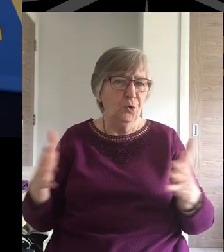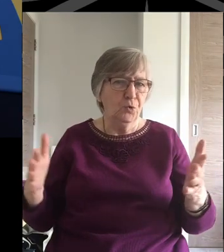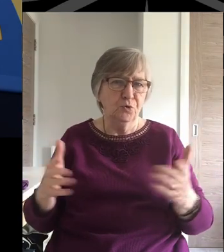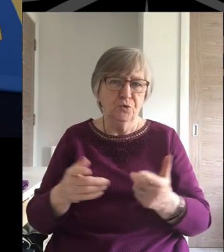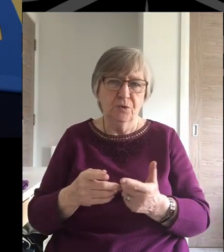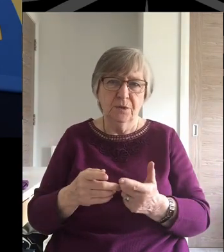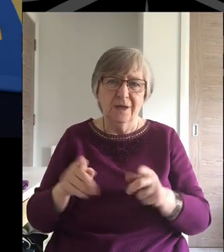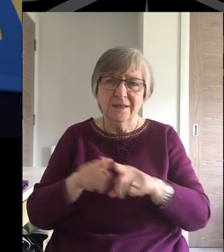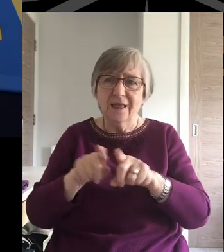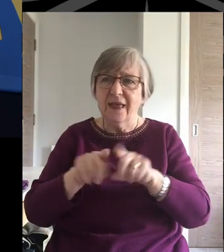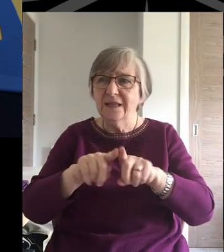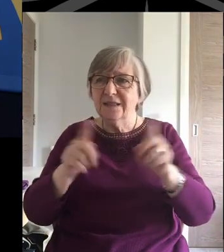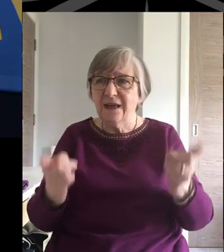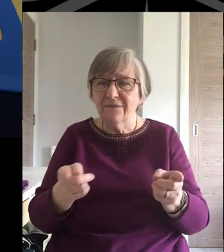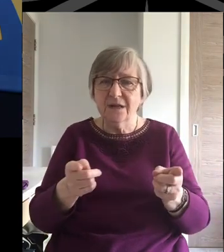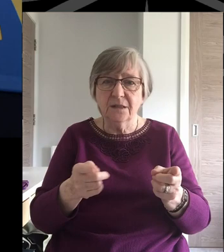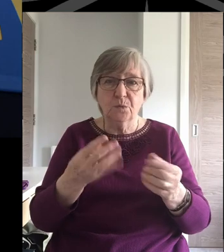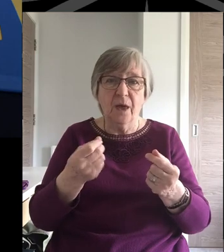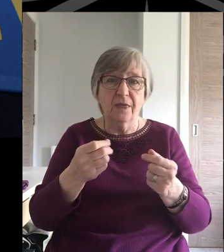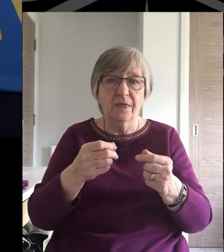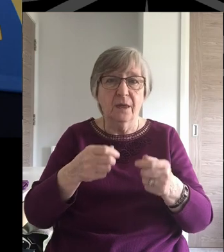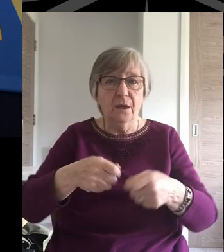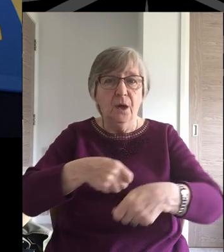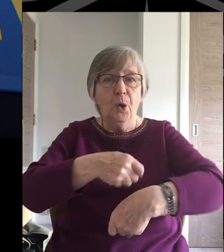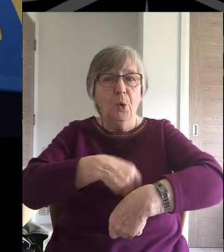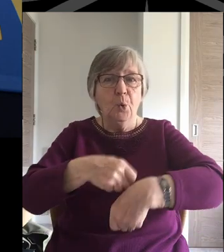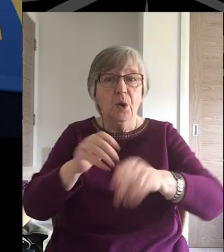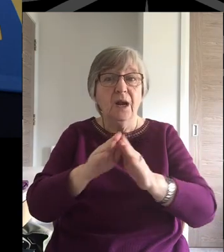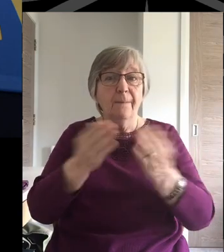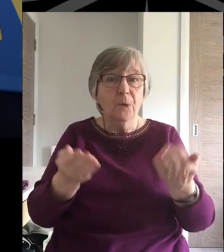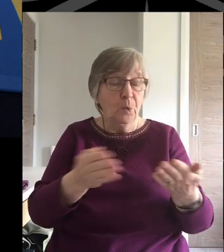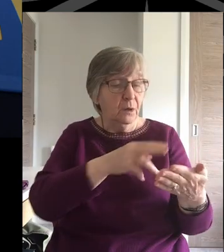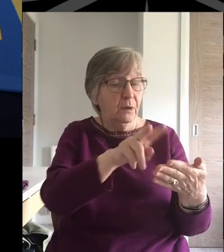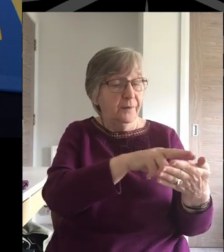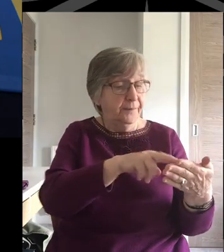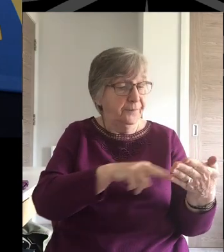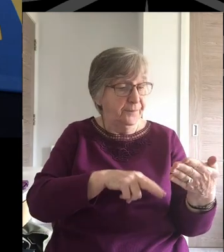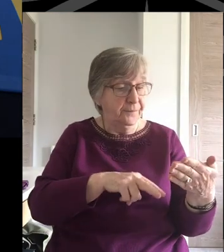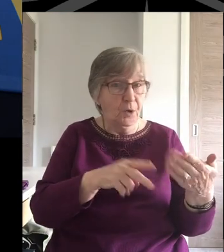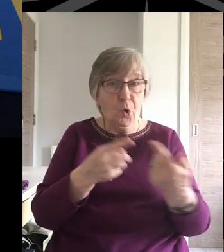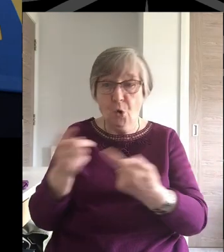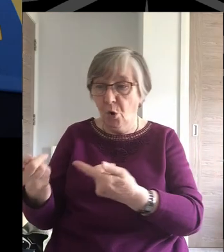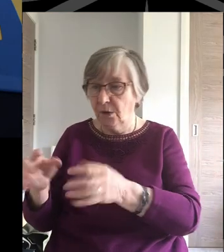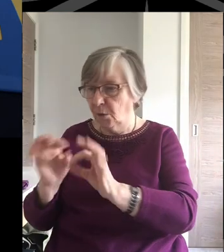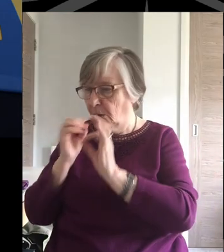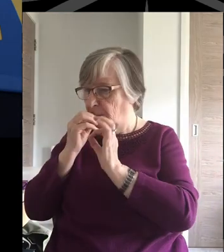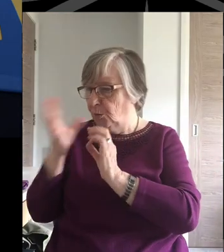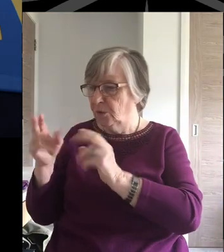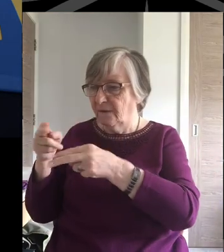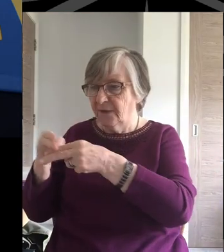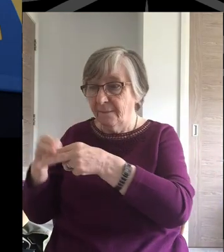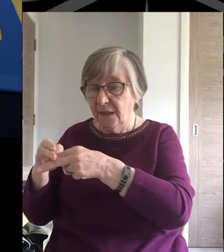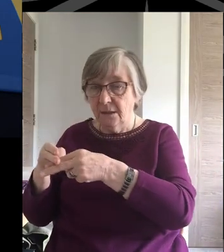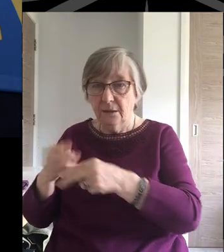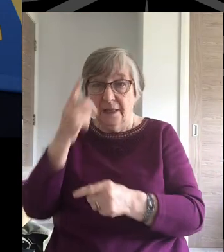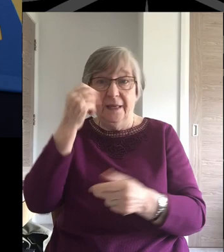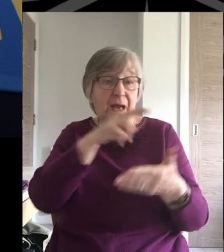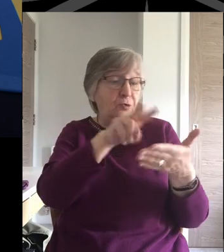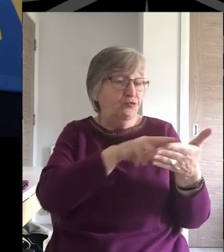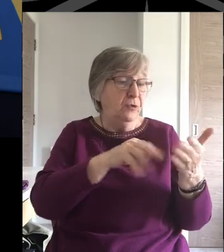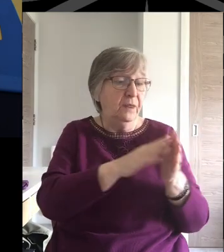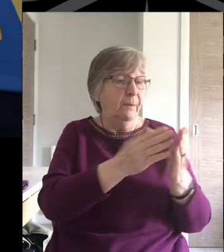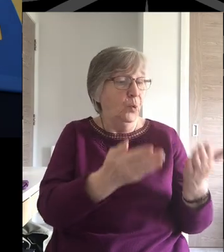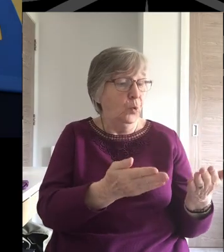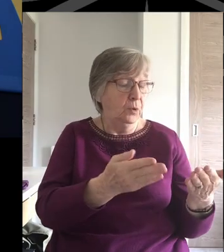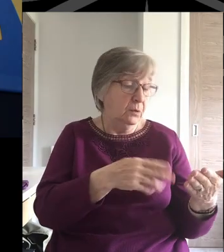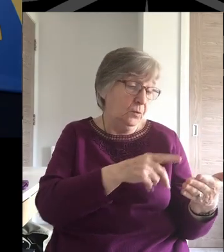It's a bit like the difference between reading a cookery book and having a great meal. Well, you can read the cookery book. You can let